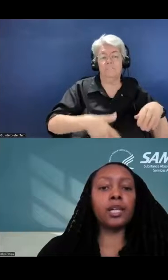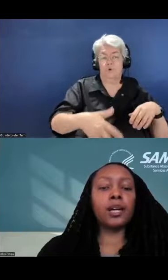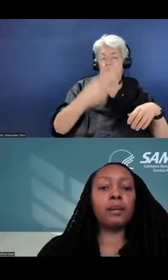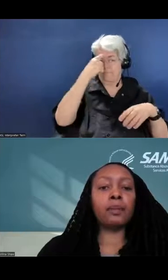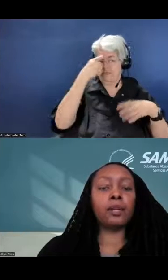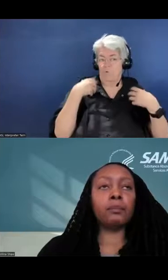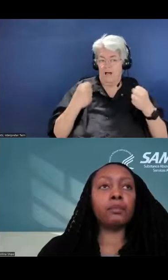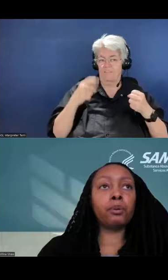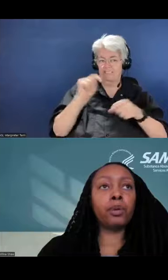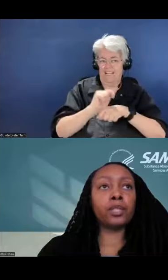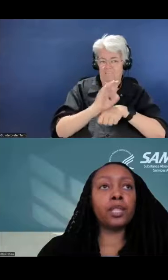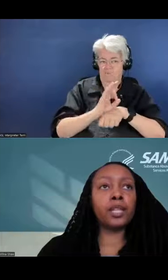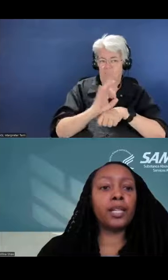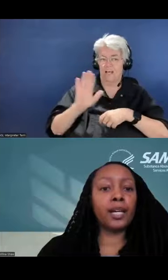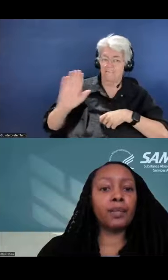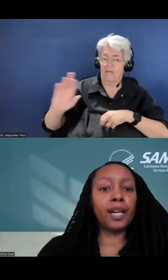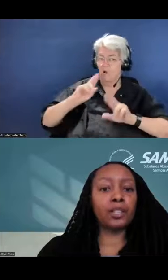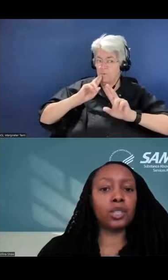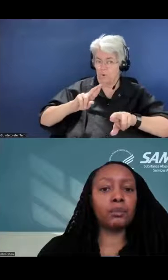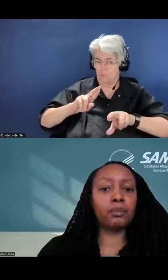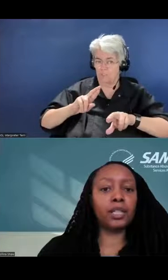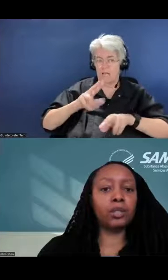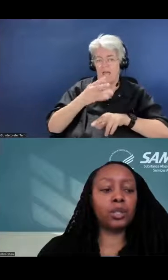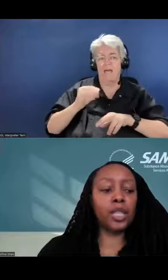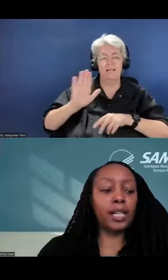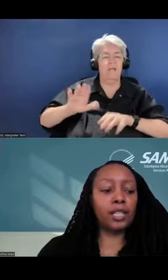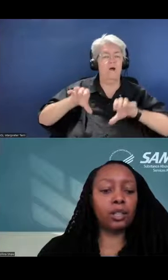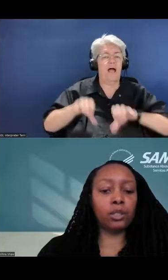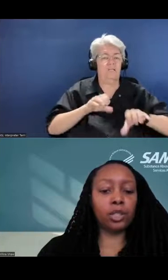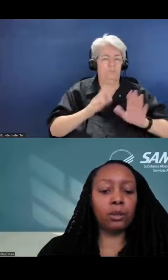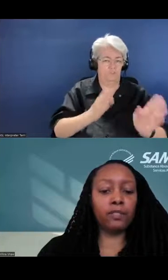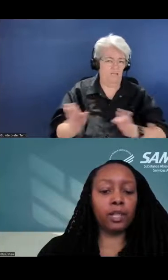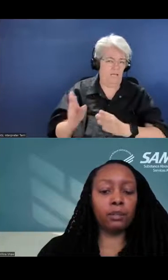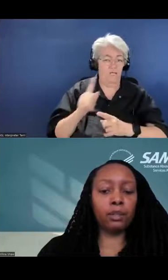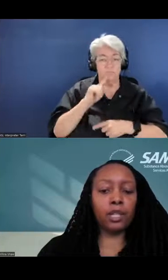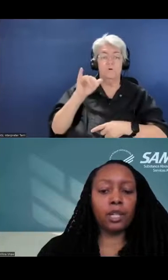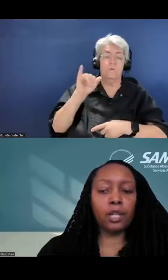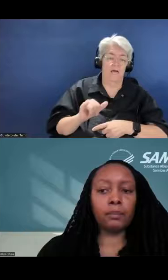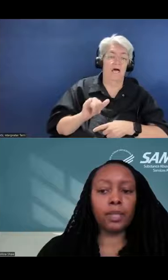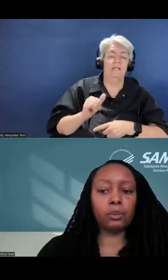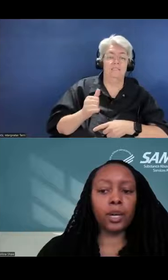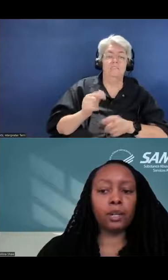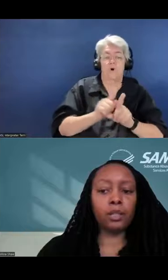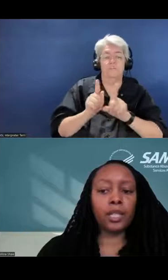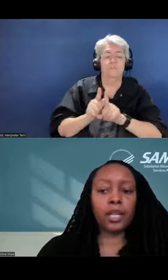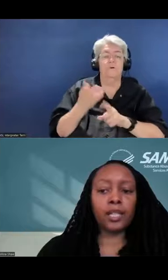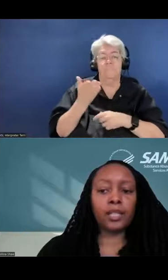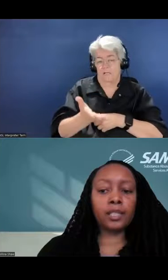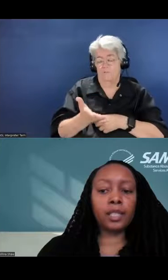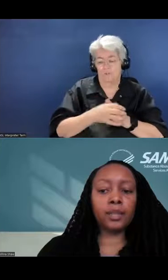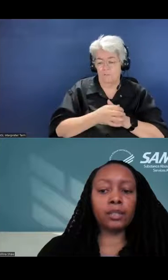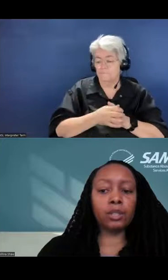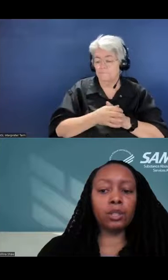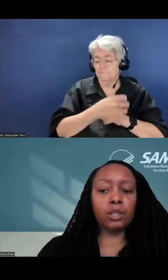Force's report and an action plan. So that is also available as well.